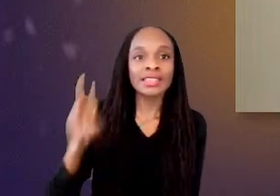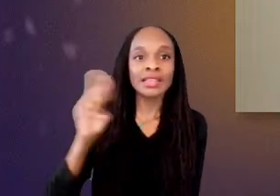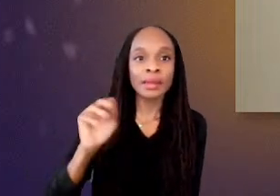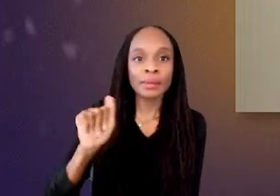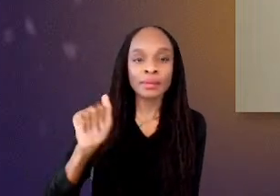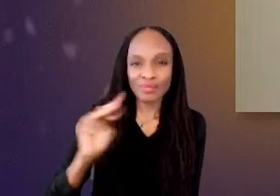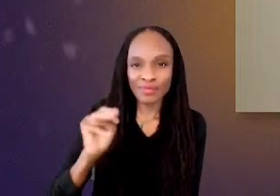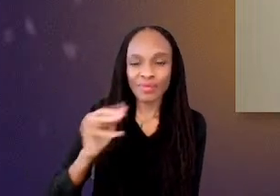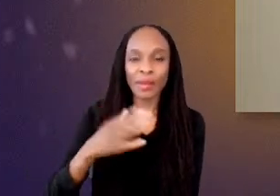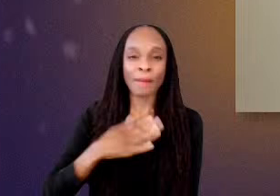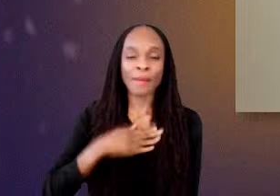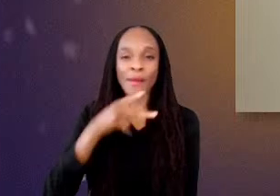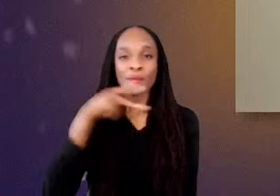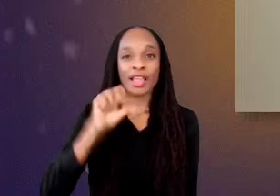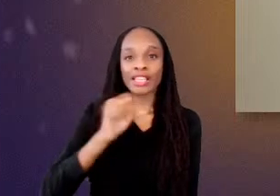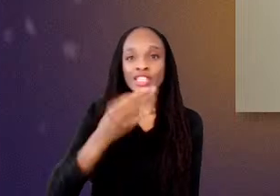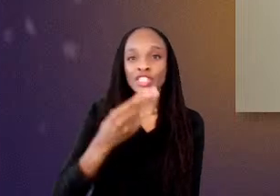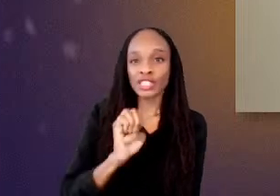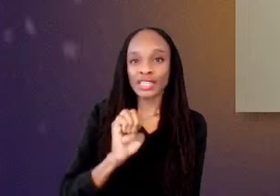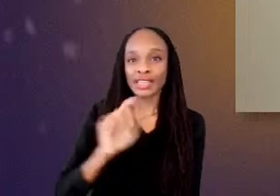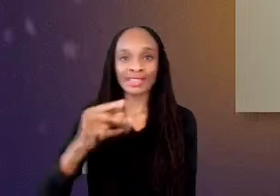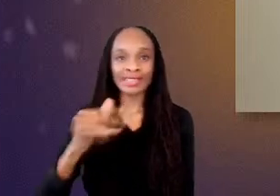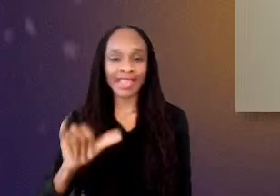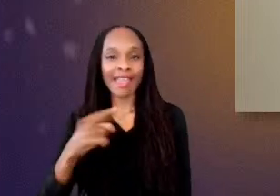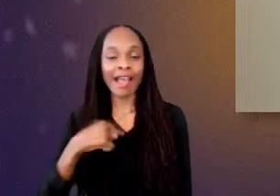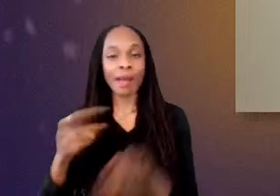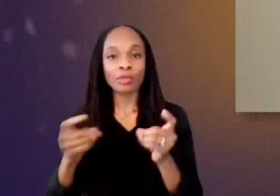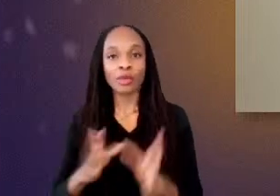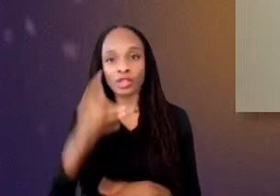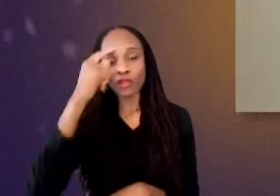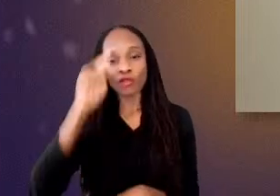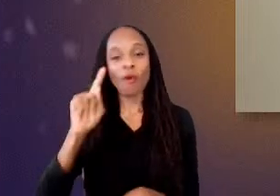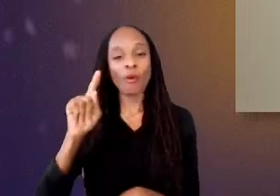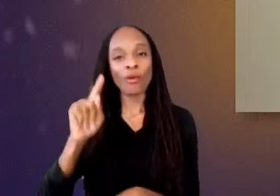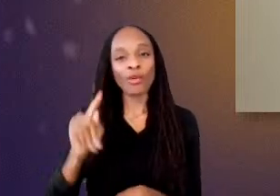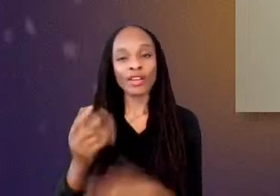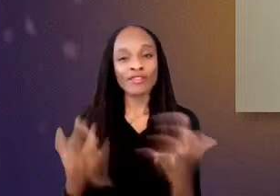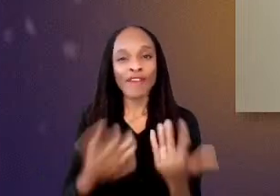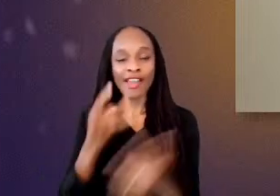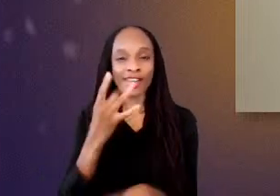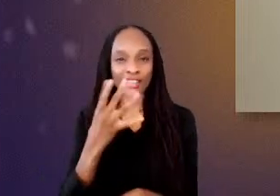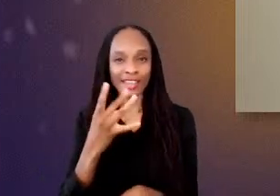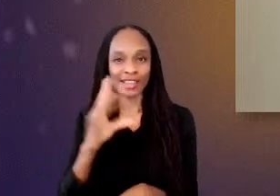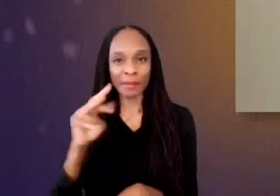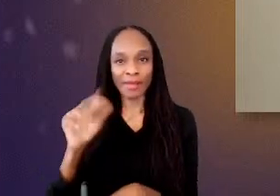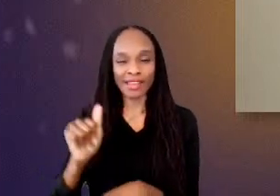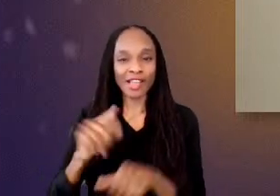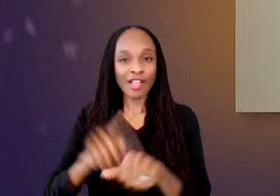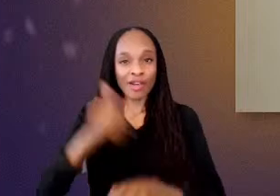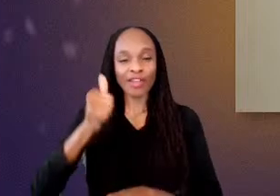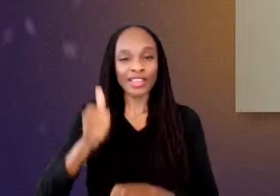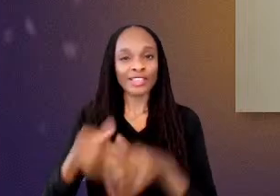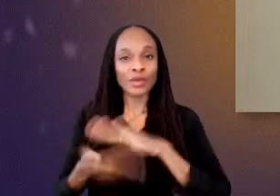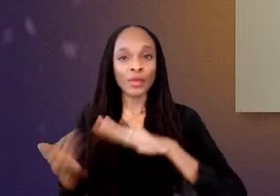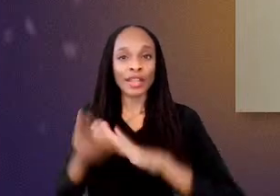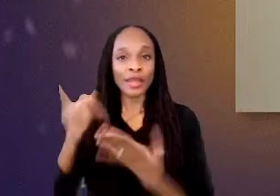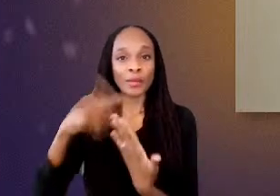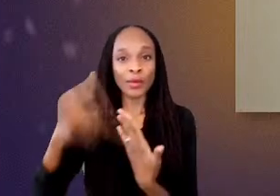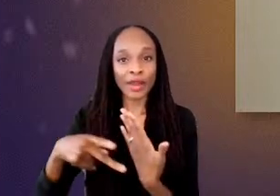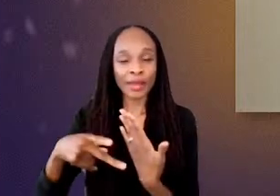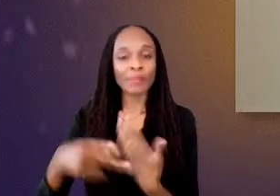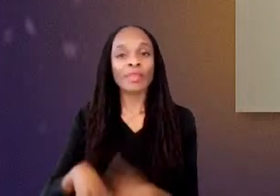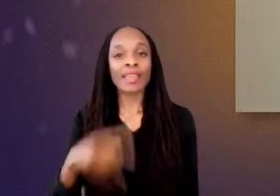and they, and I'm the director of Firelight Media's longest running program, the Documentary Lab. A quick